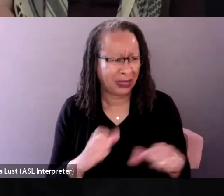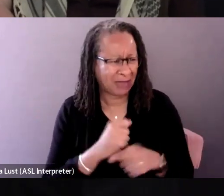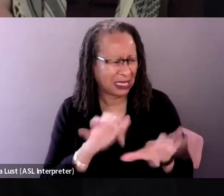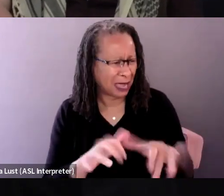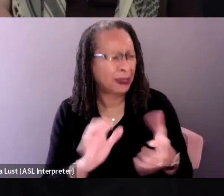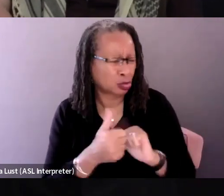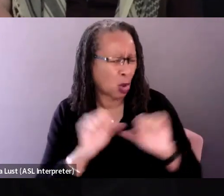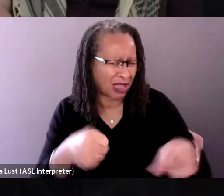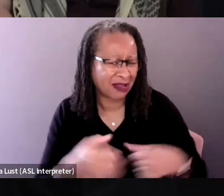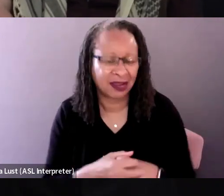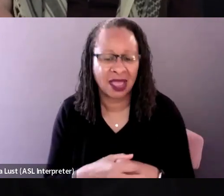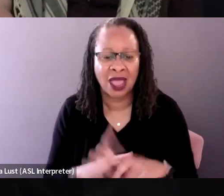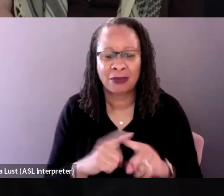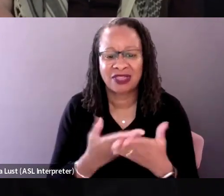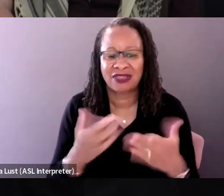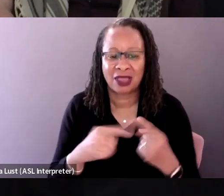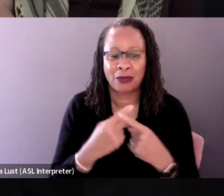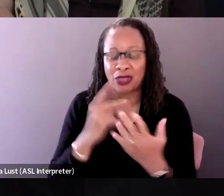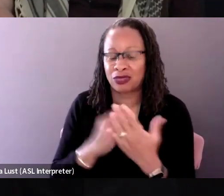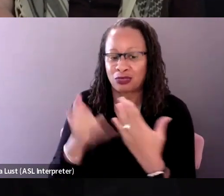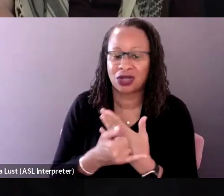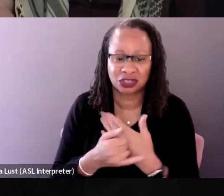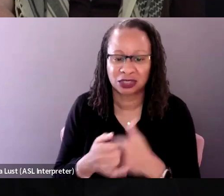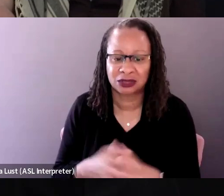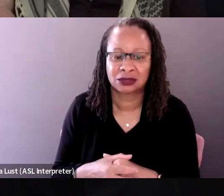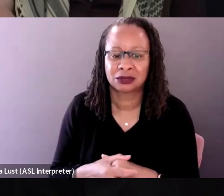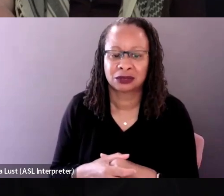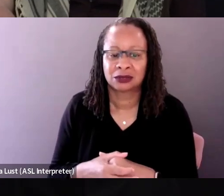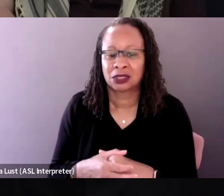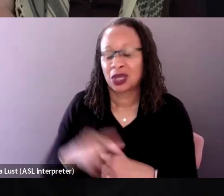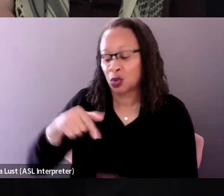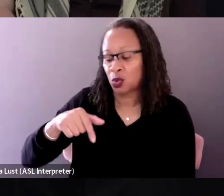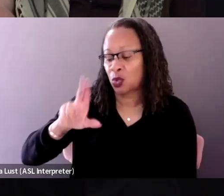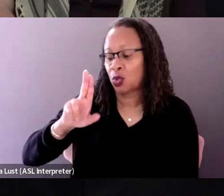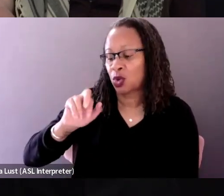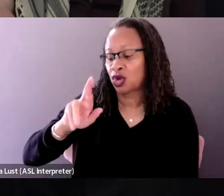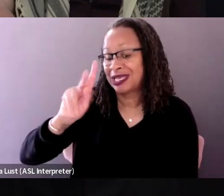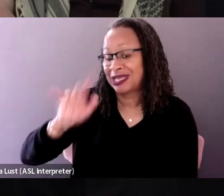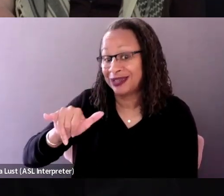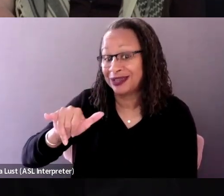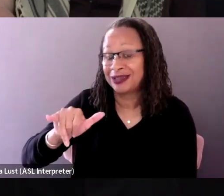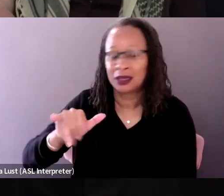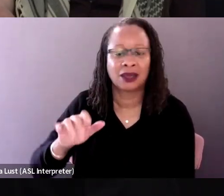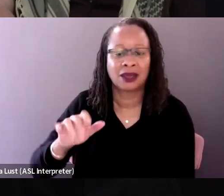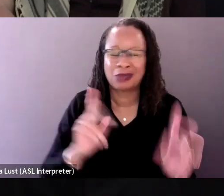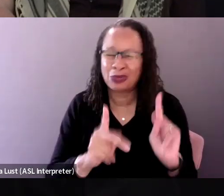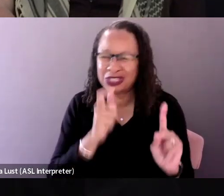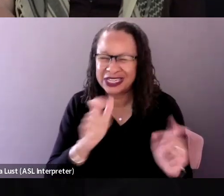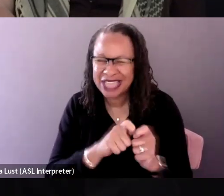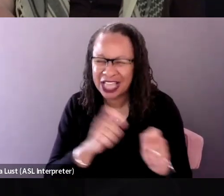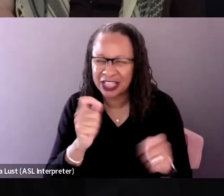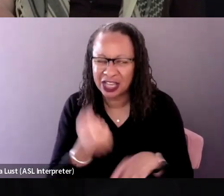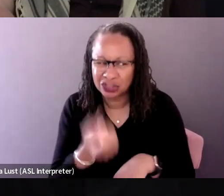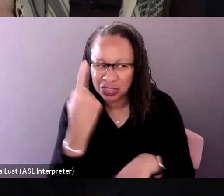something about the project that it was quirky. No one really understood exactly what it was going to